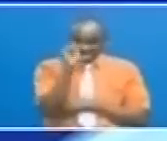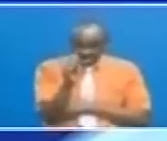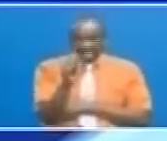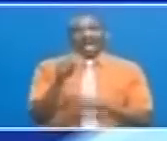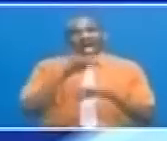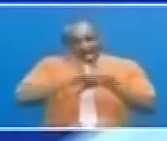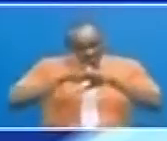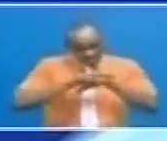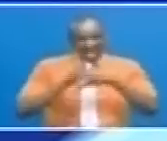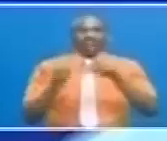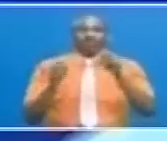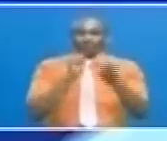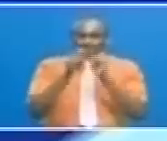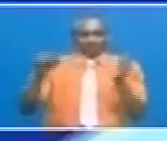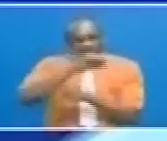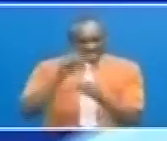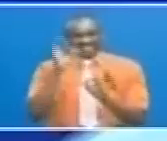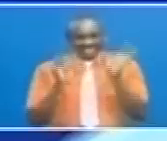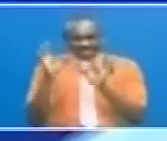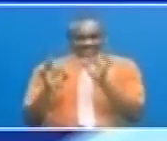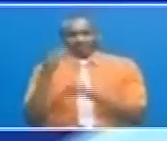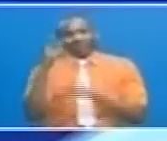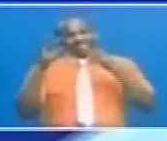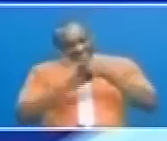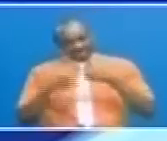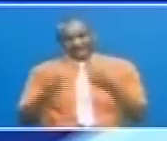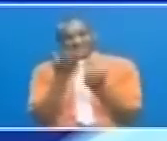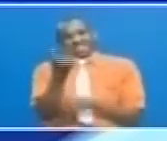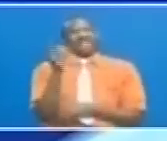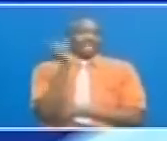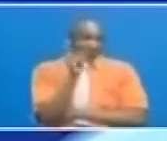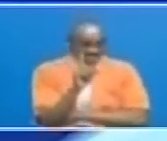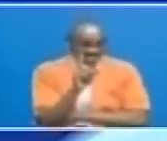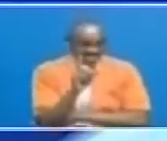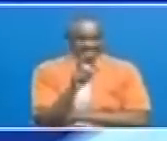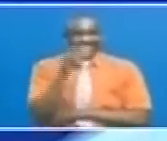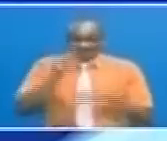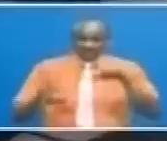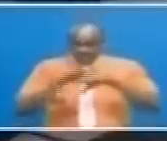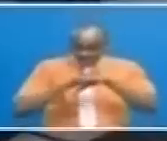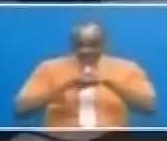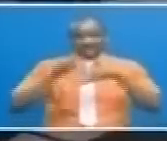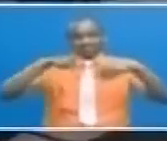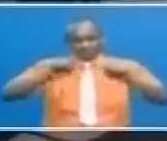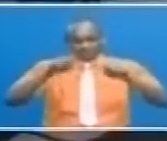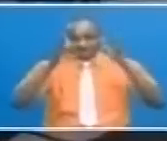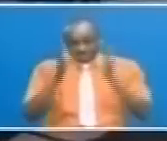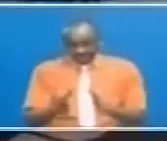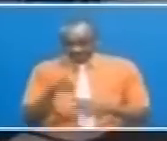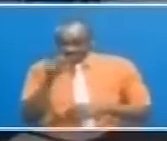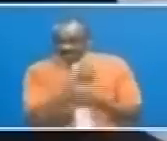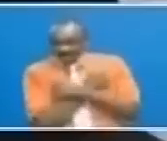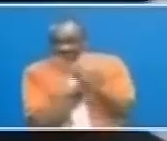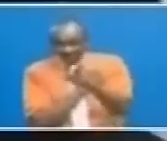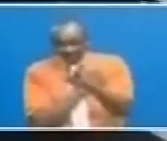Concour D Elegance, which will take place on the 27th of September here in Nairobi. South African motorcycle enthusiasts Pete